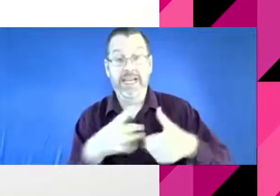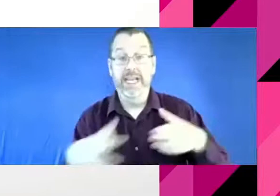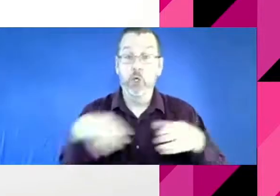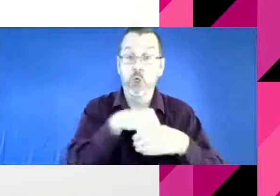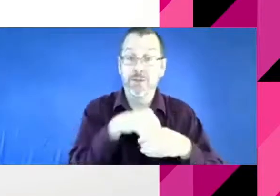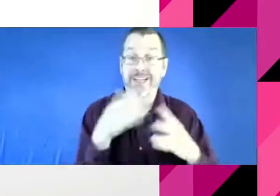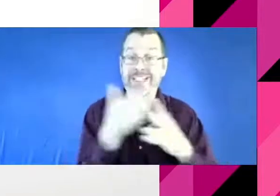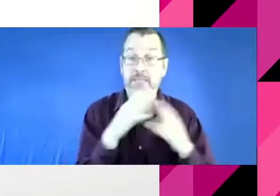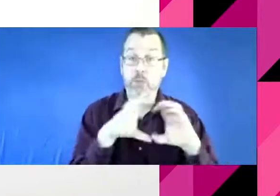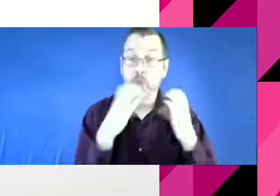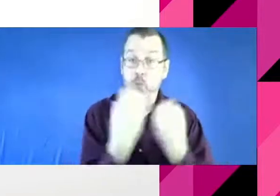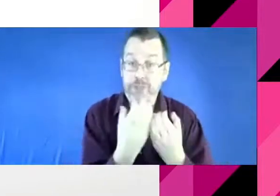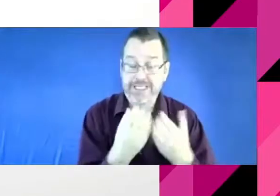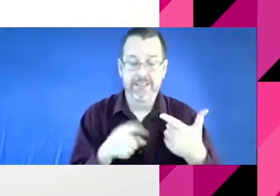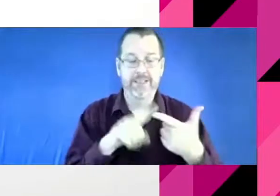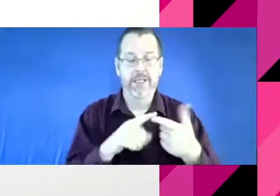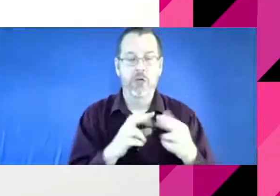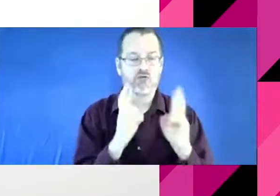communities,